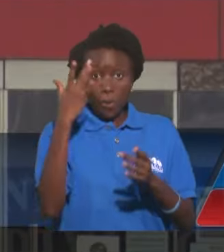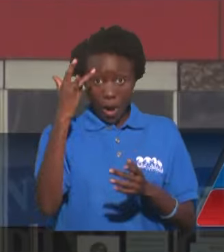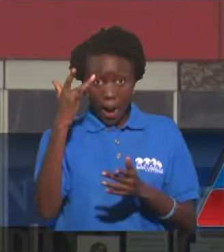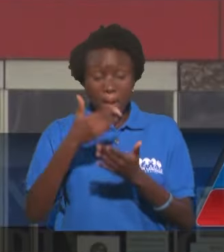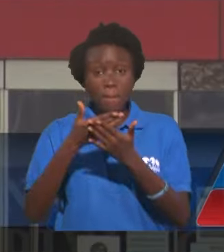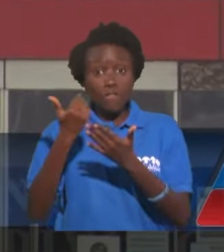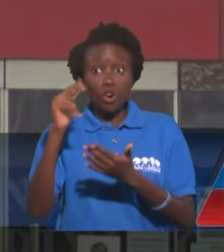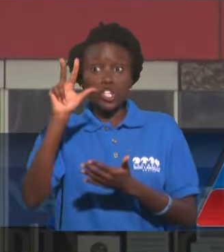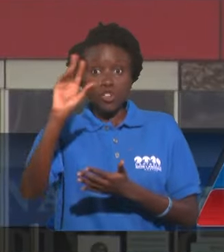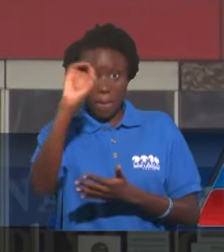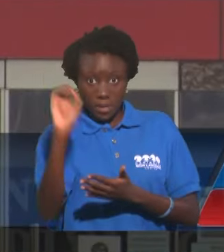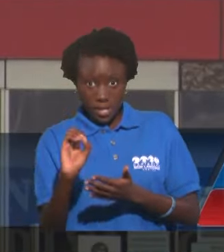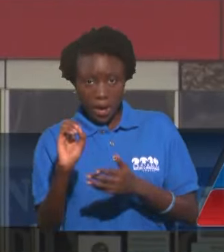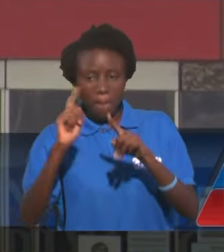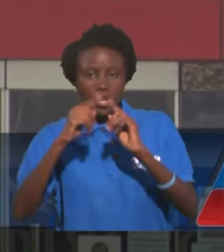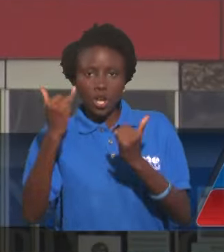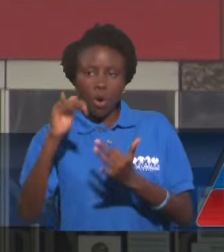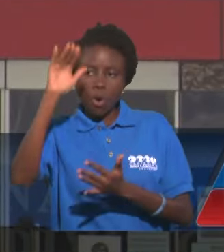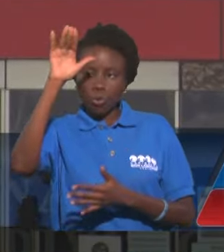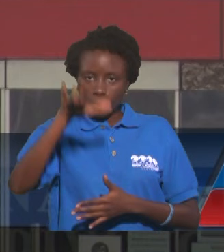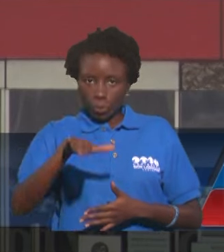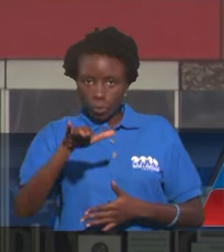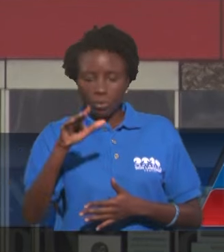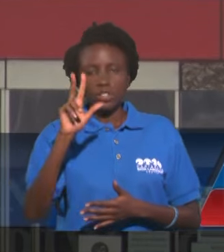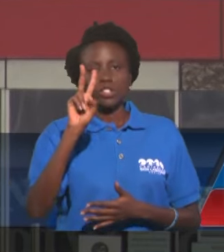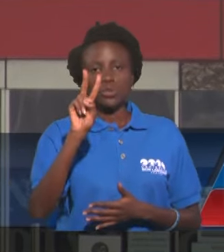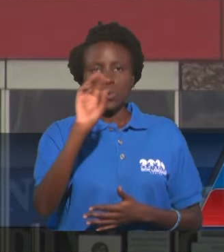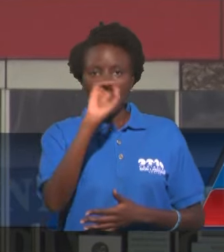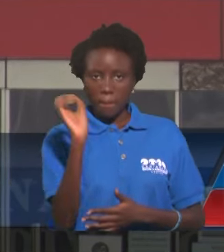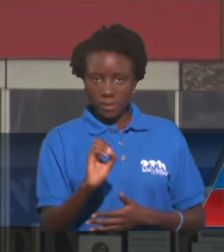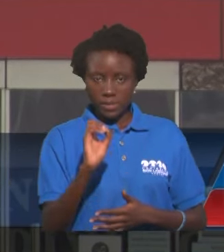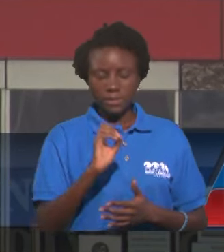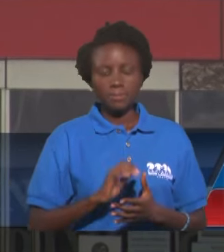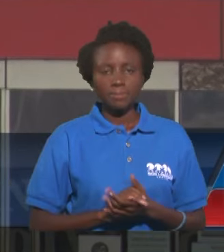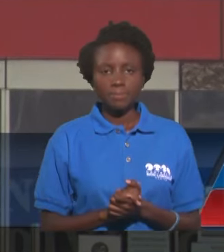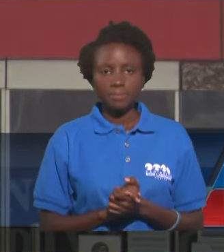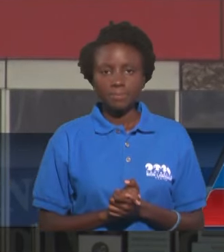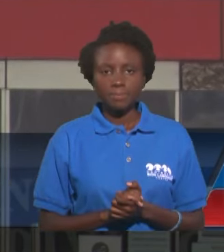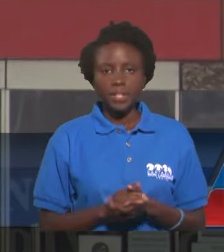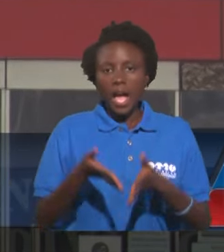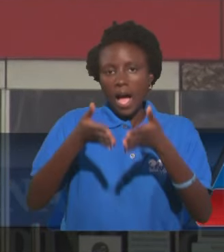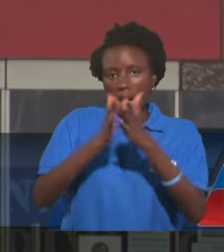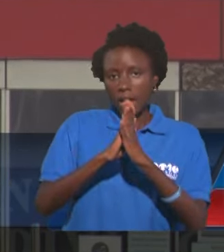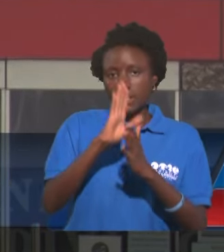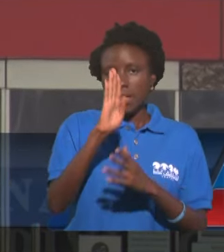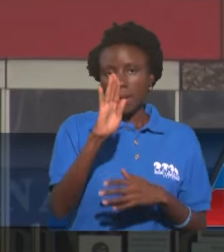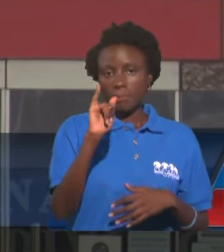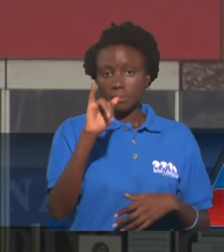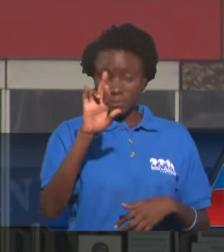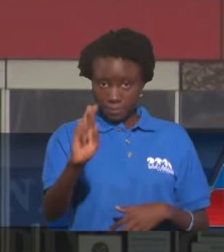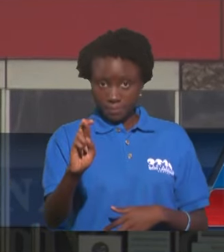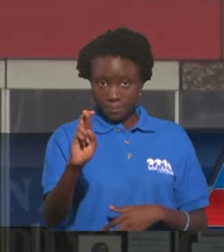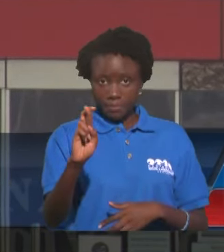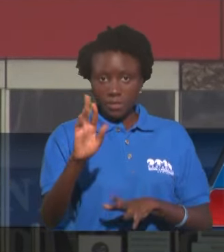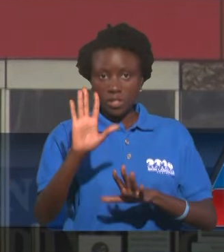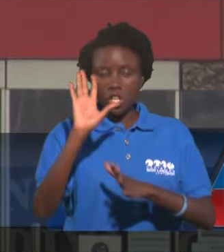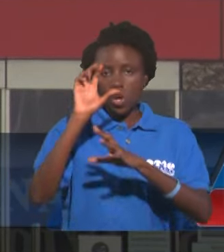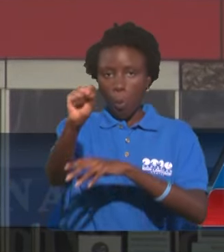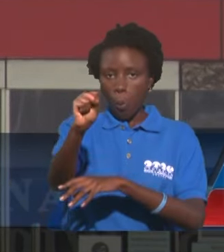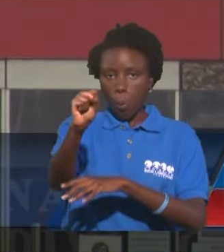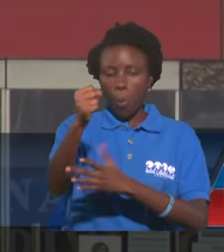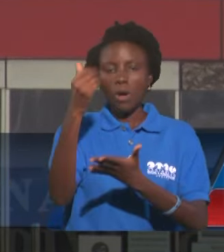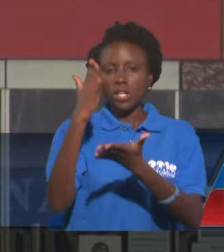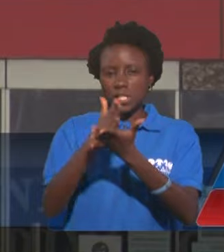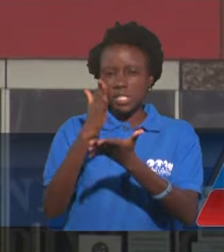promptly. With the bill now before the Parliament, Minister Imbert said he has requested that the Board of Inland Revenue, BIR, cease the collection of property